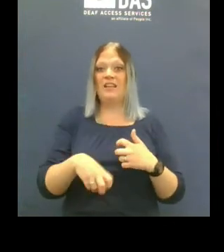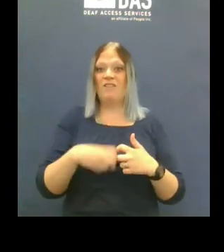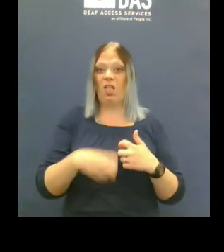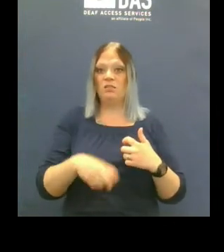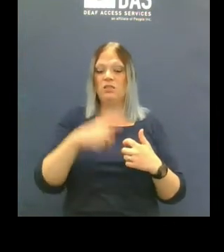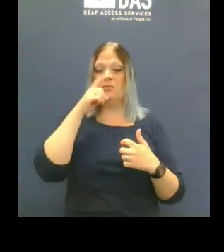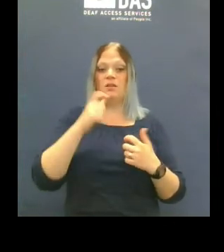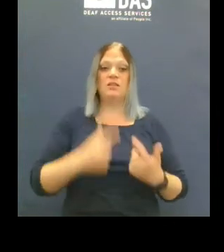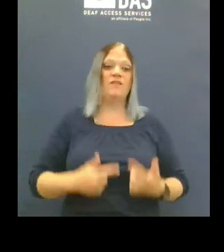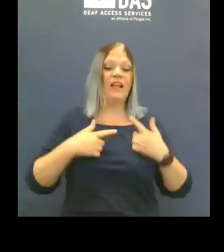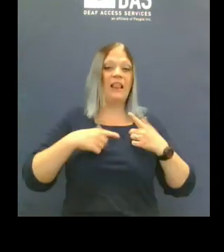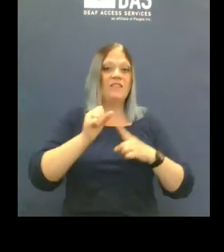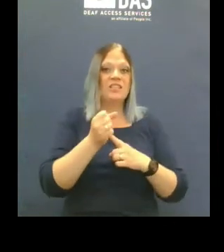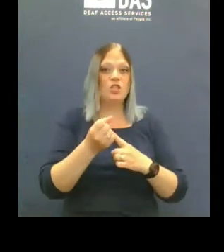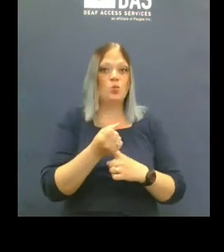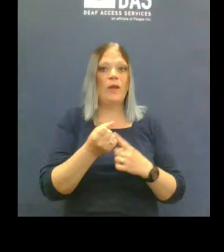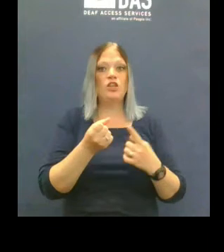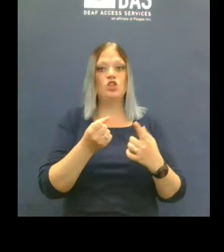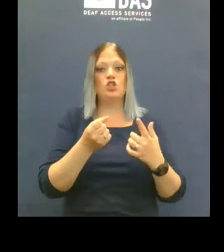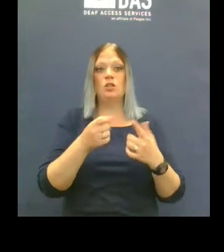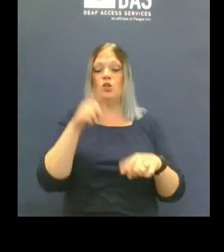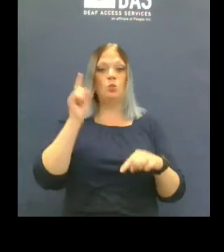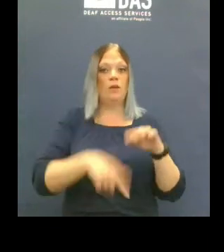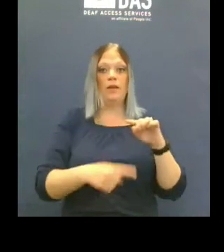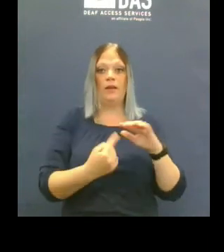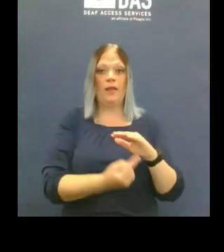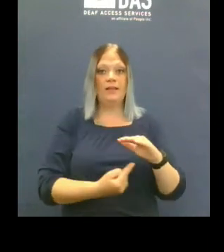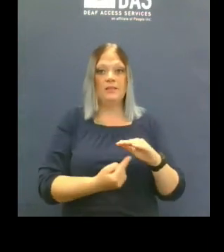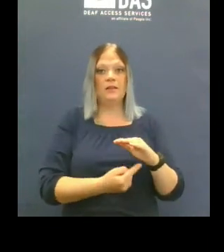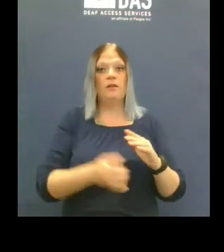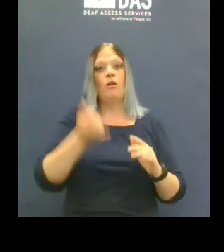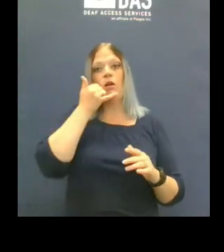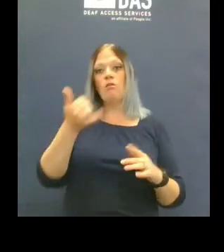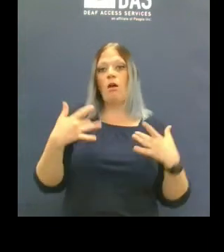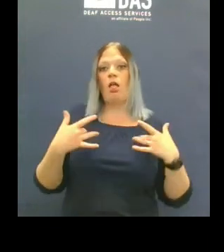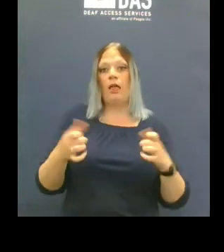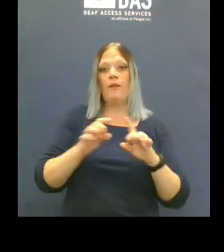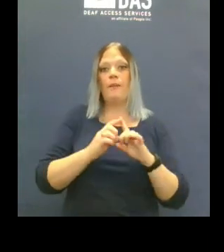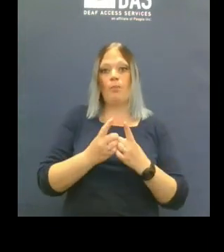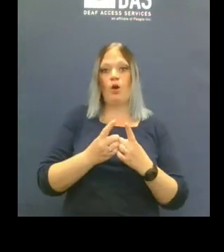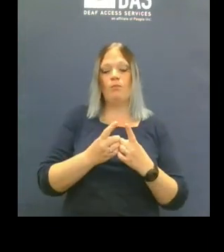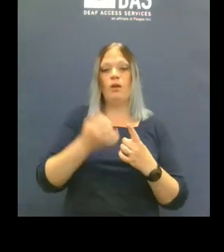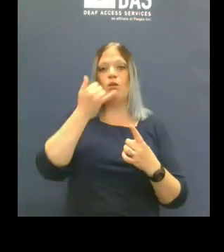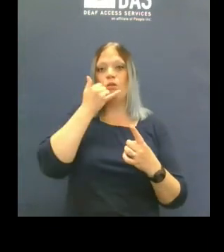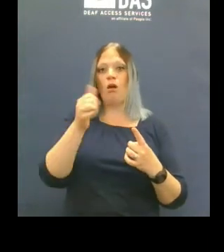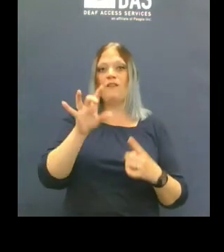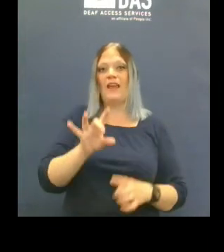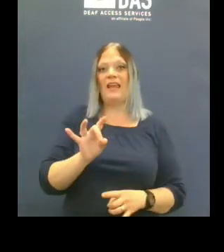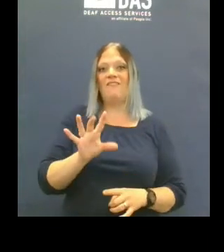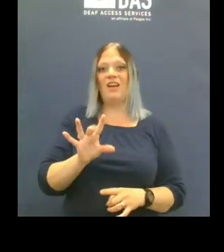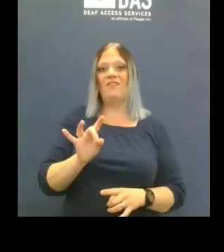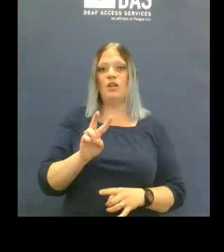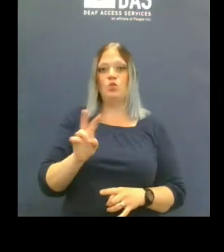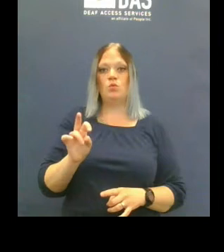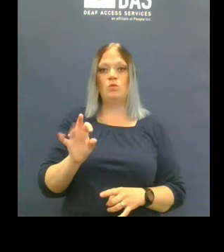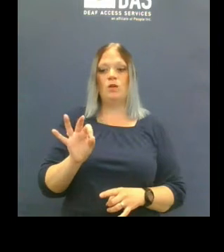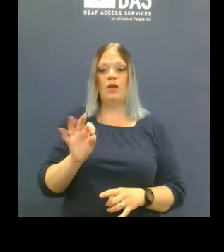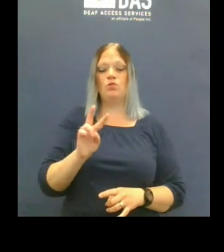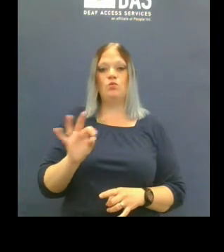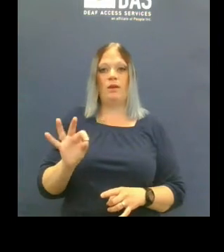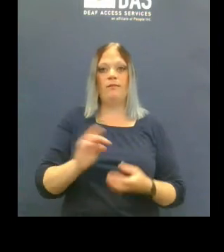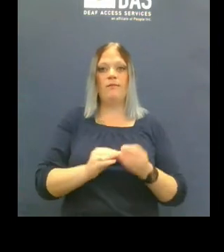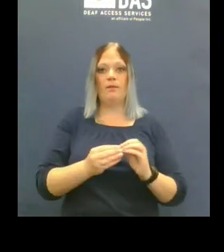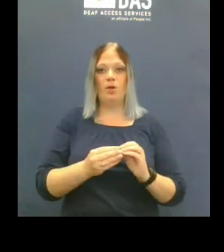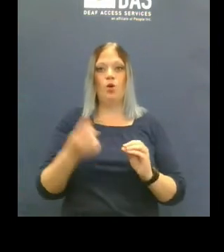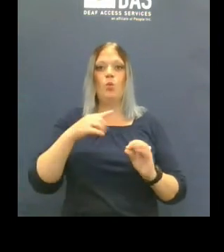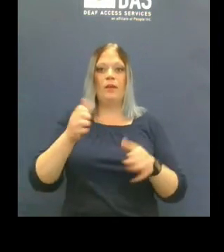because of their living situation of staying in isolation, call the health department, call our hotline 858-2929, and we